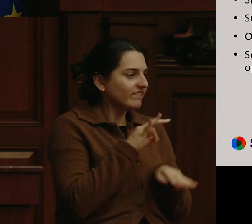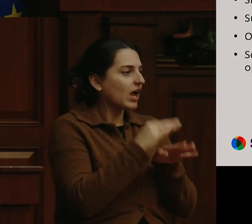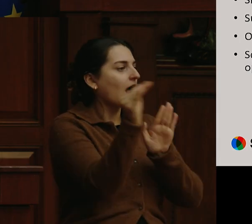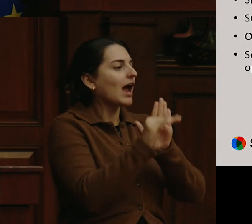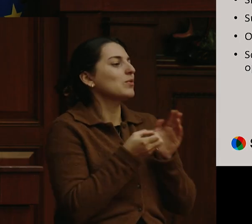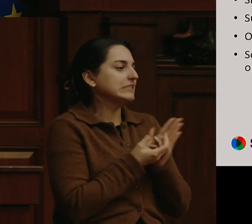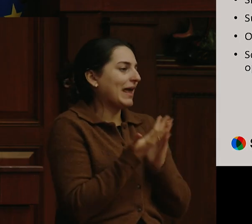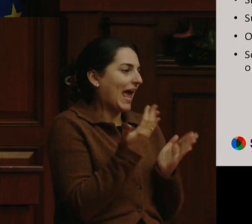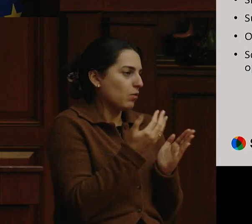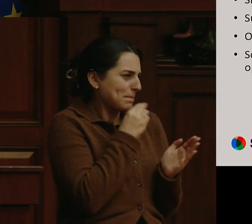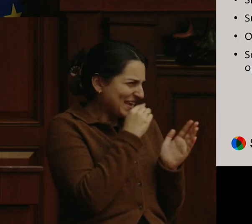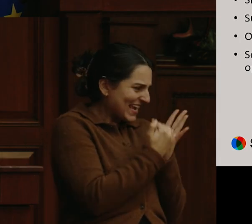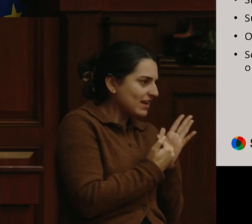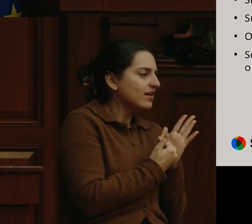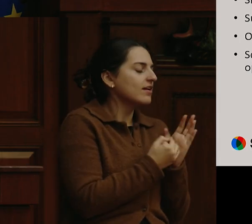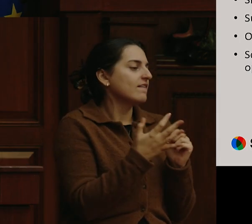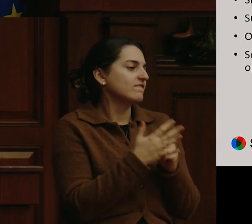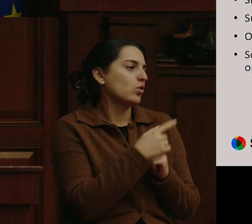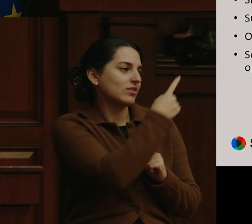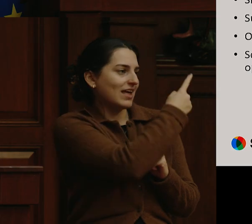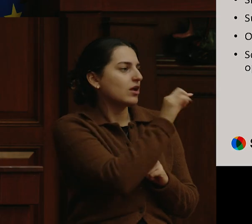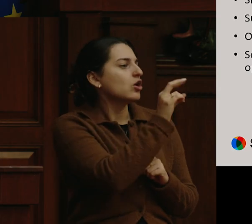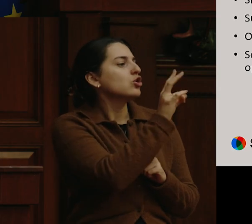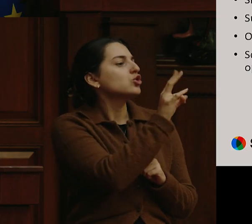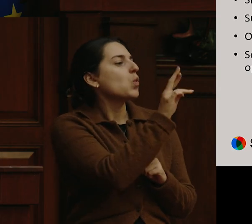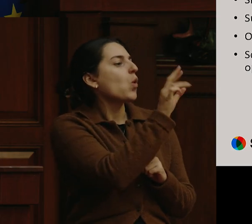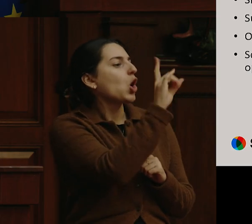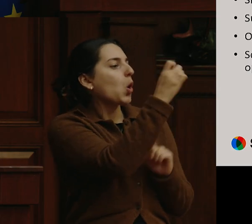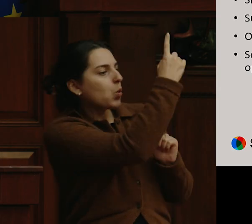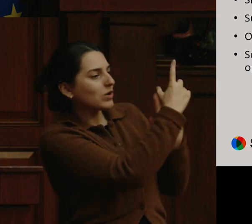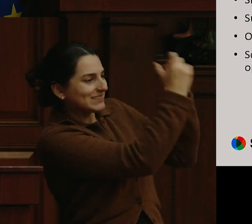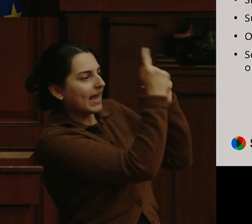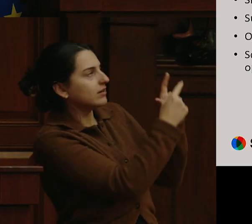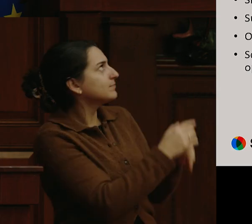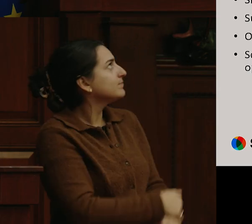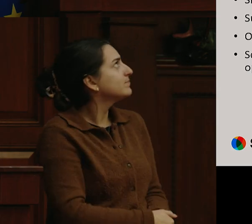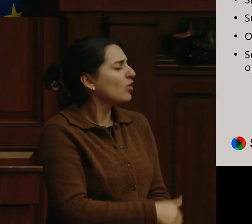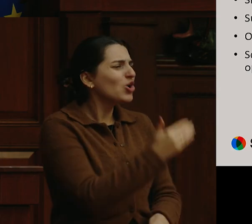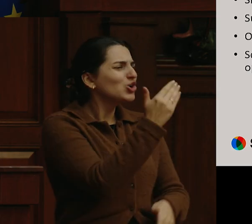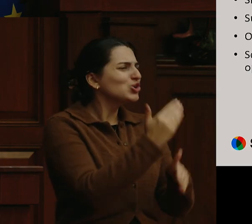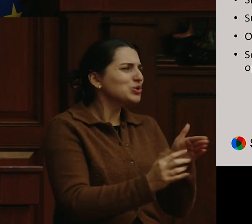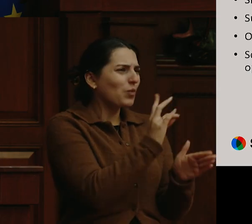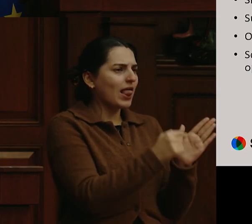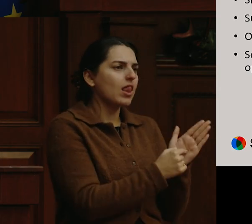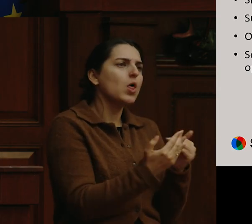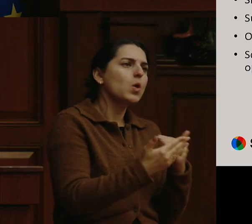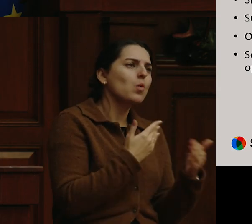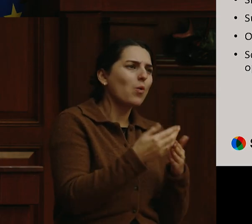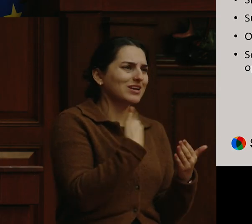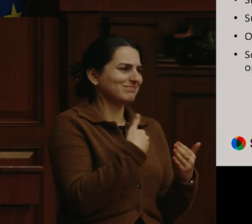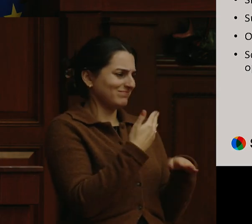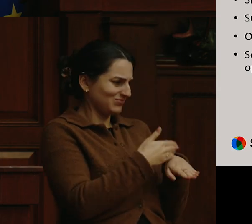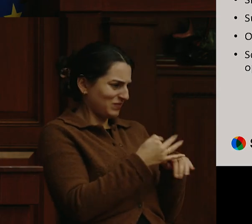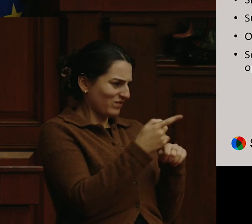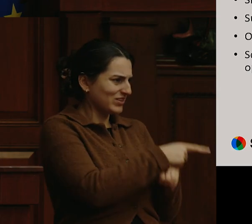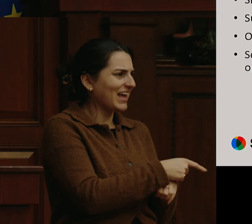around what that means in the QR code there. But it could be questions like, what's the role of nutrition in